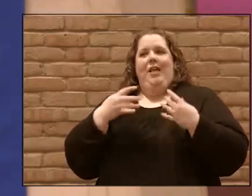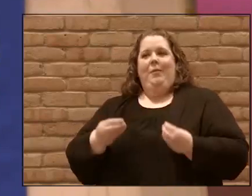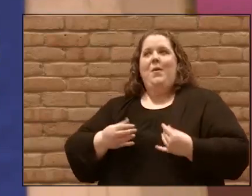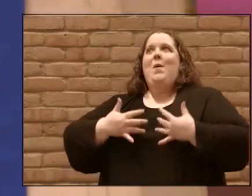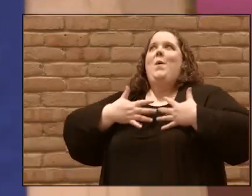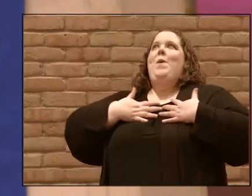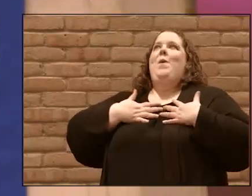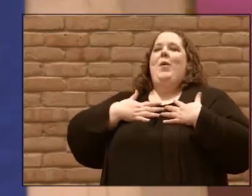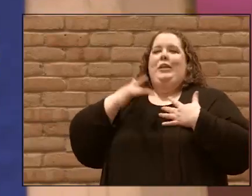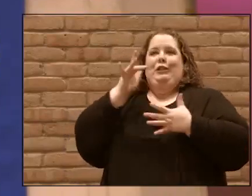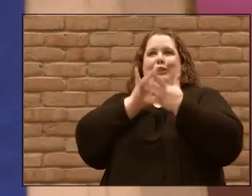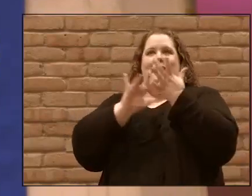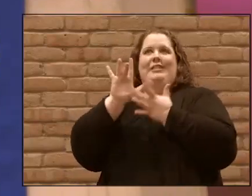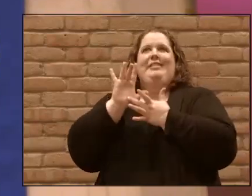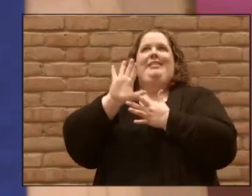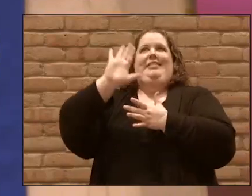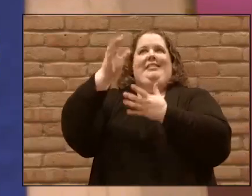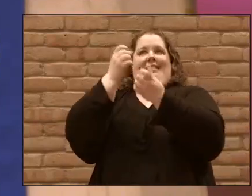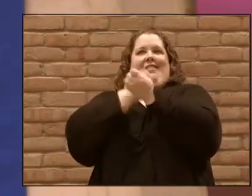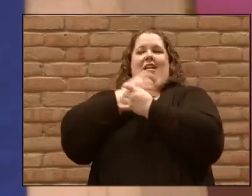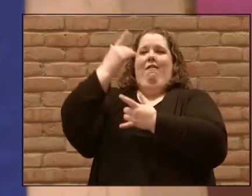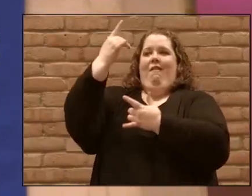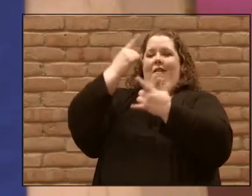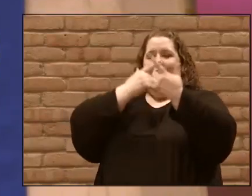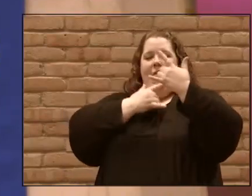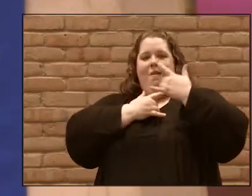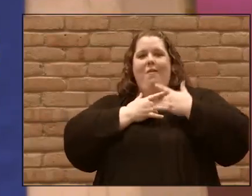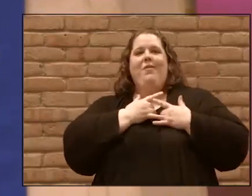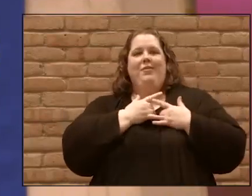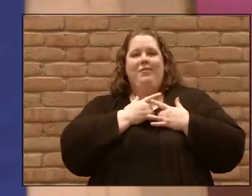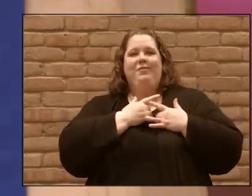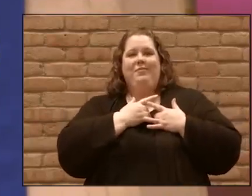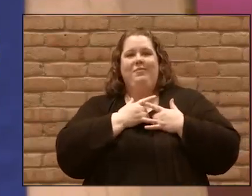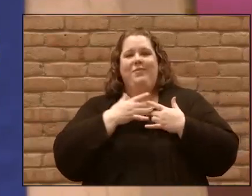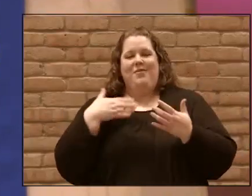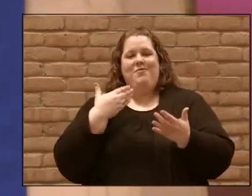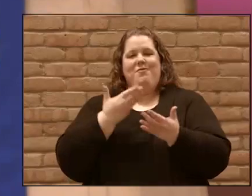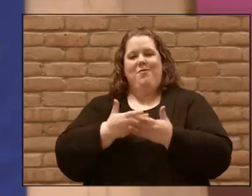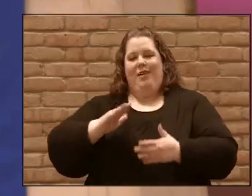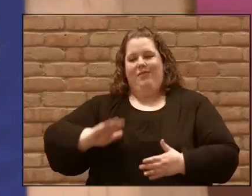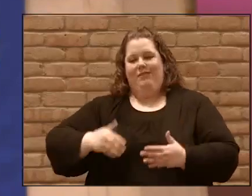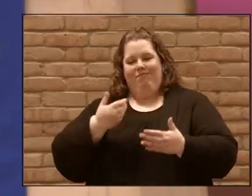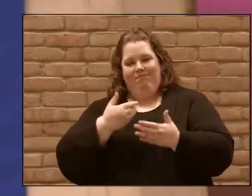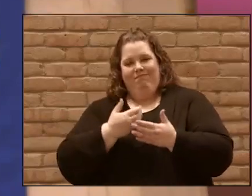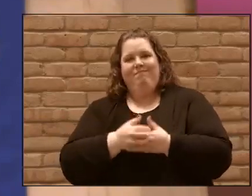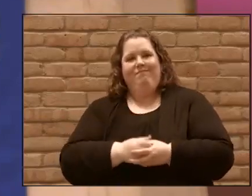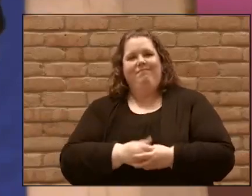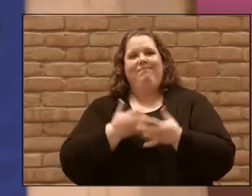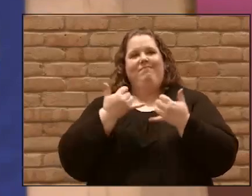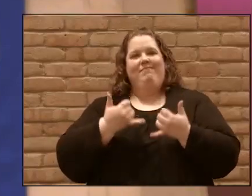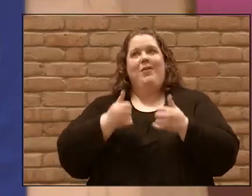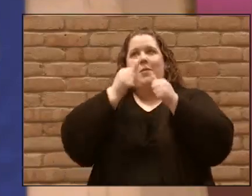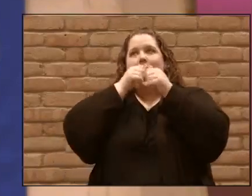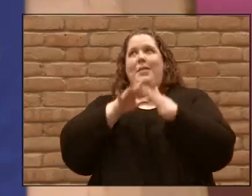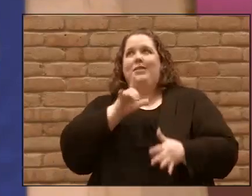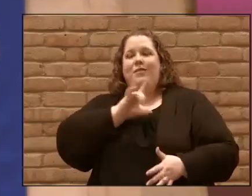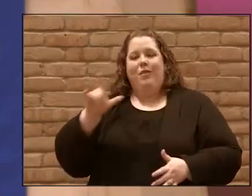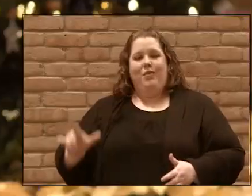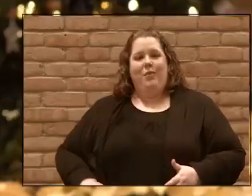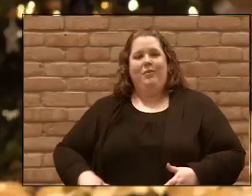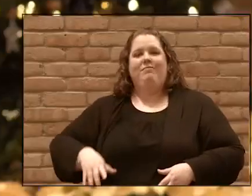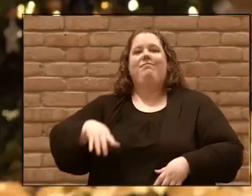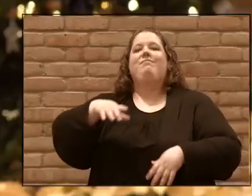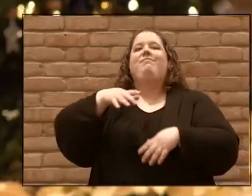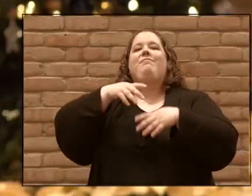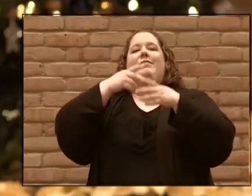of Jesus as he comes to you as a little child and now receive the blessing of our Lord the Lord bless you and keep